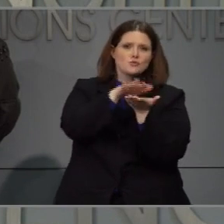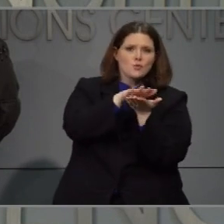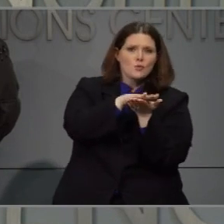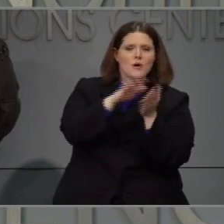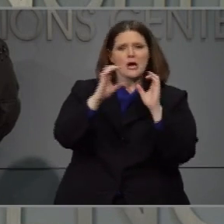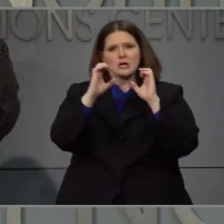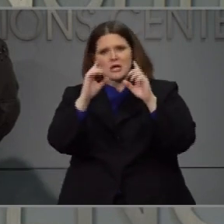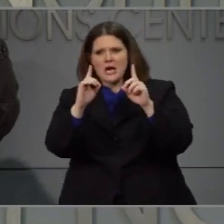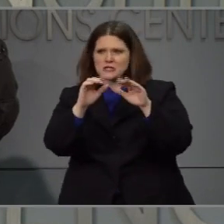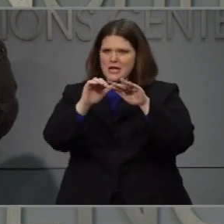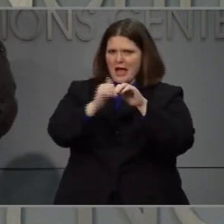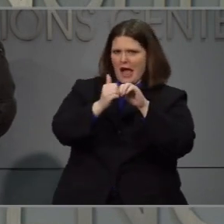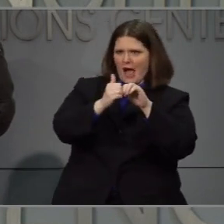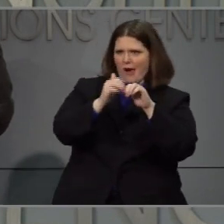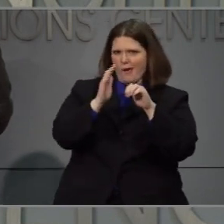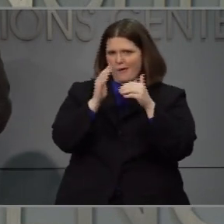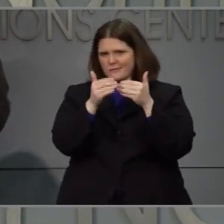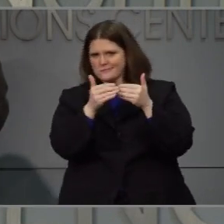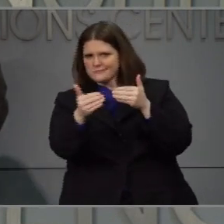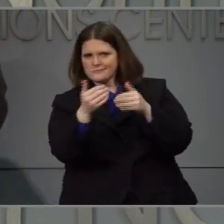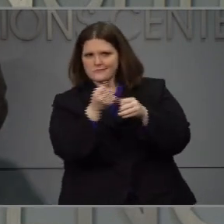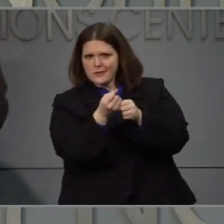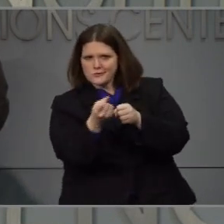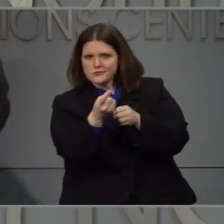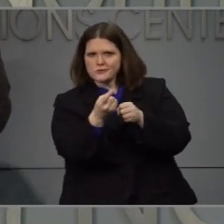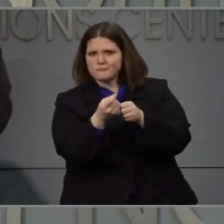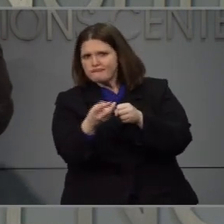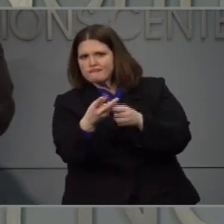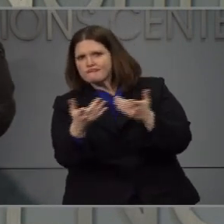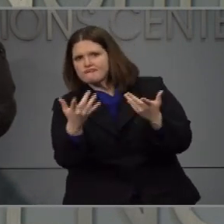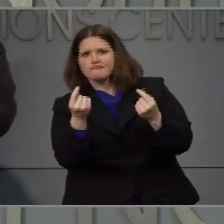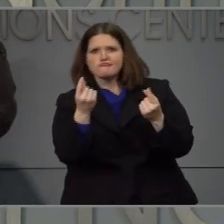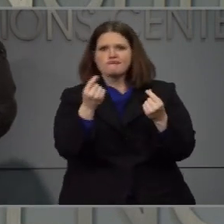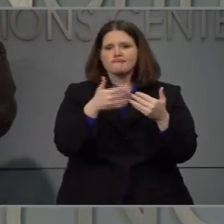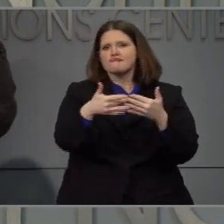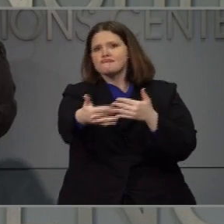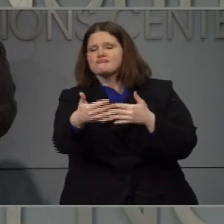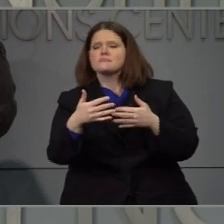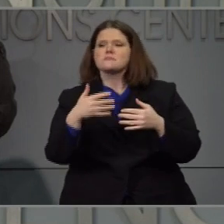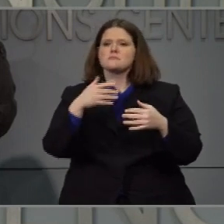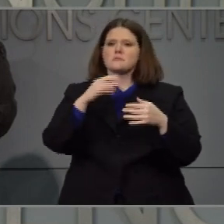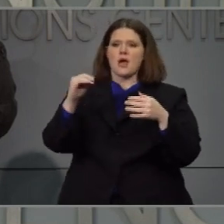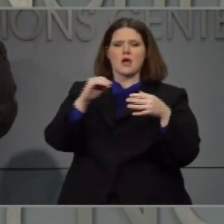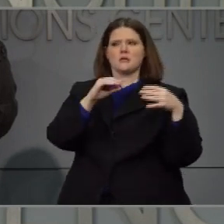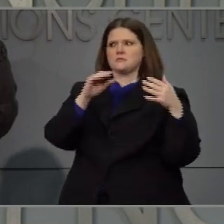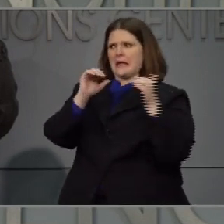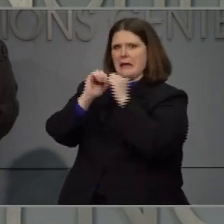with that, and also what we expect regarding the